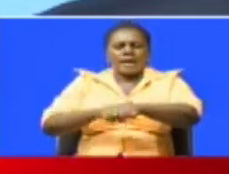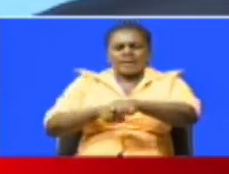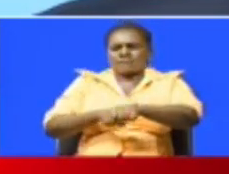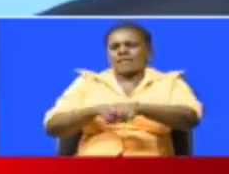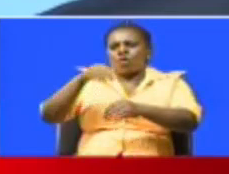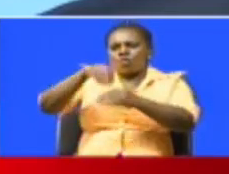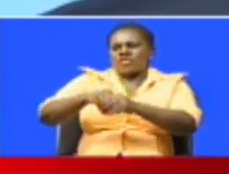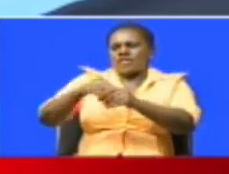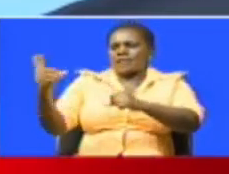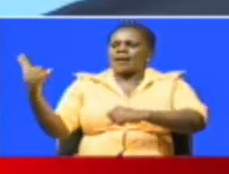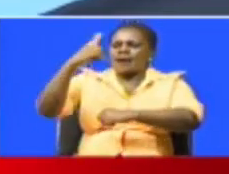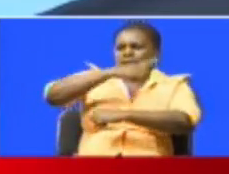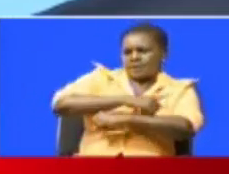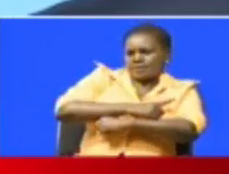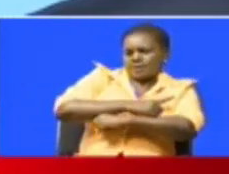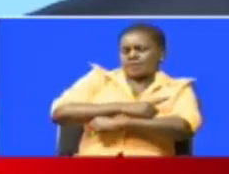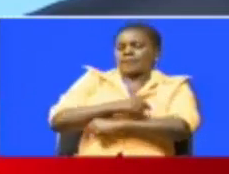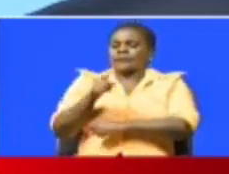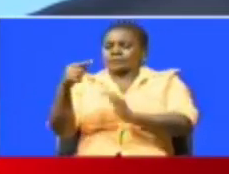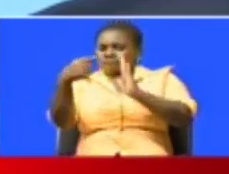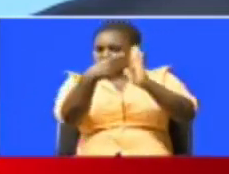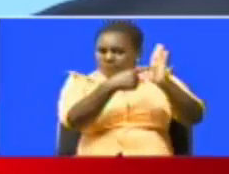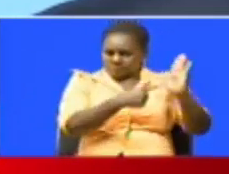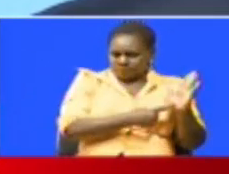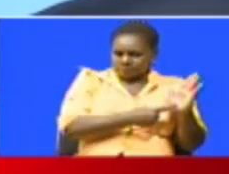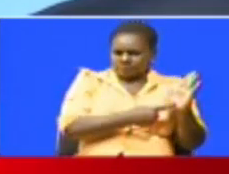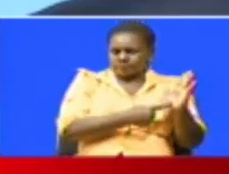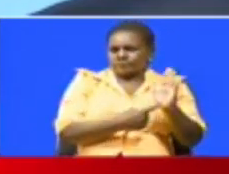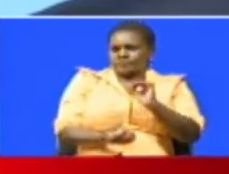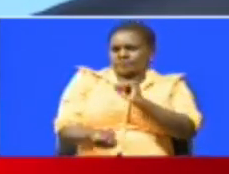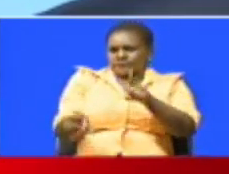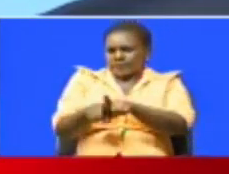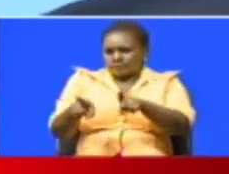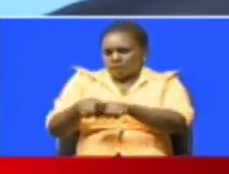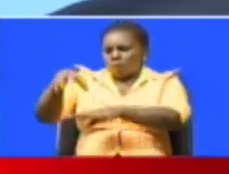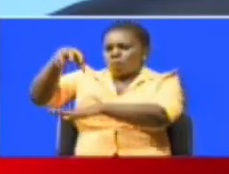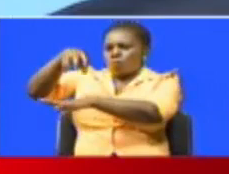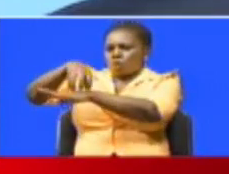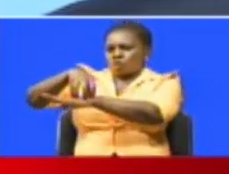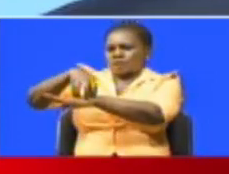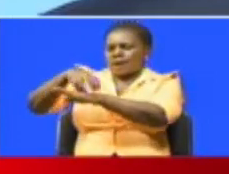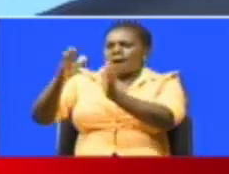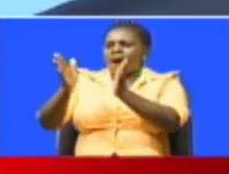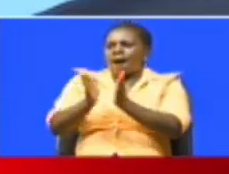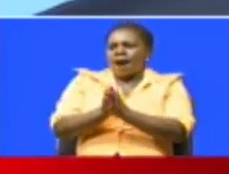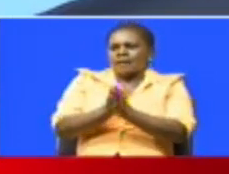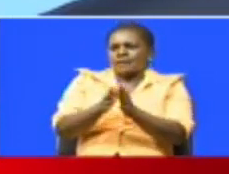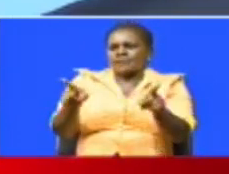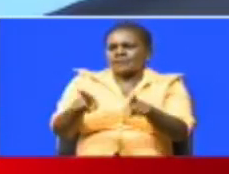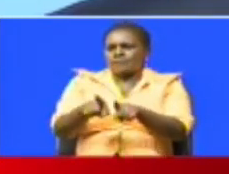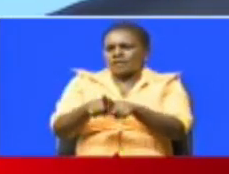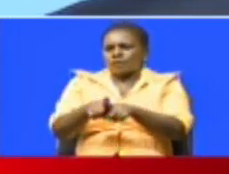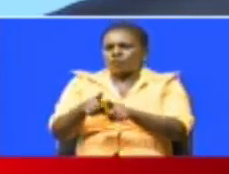day. This requirement extends to malls and other such